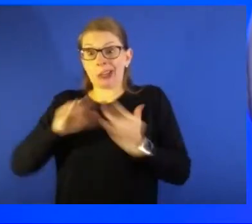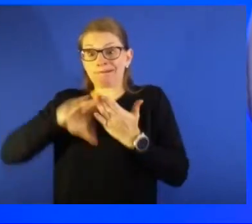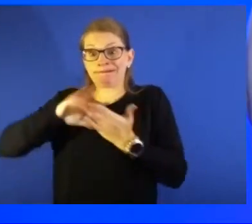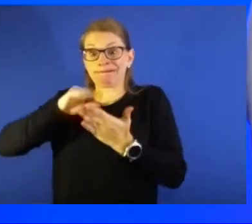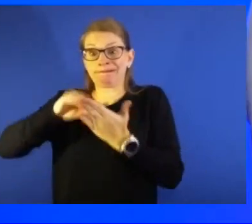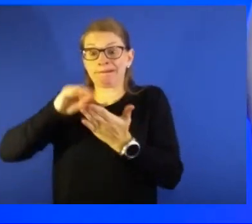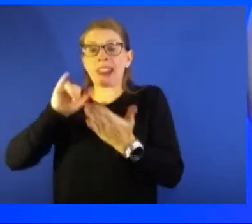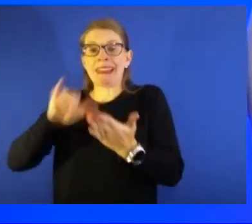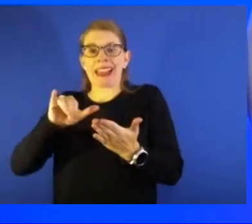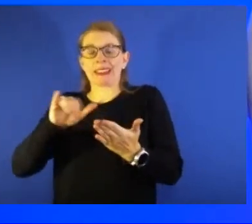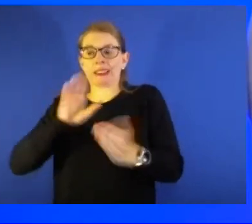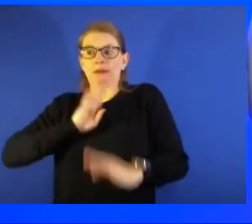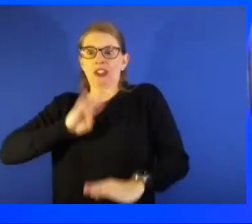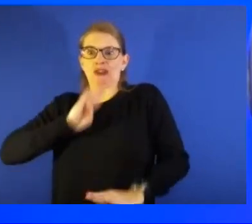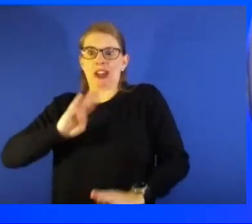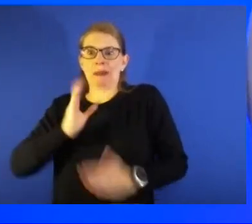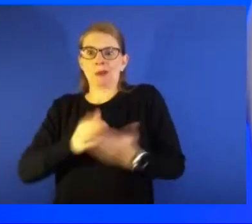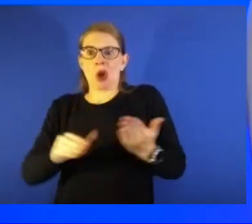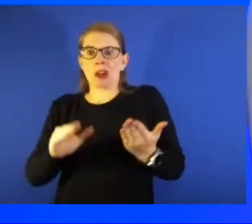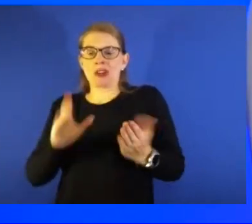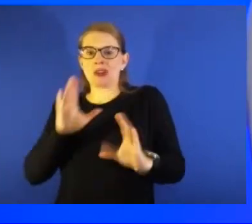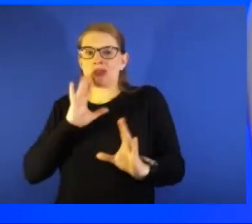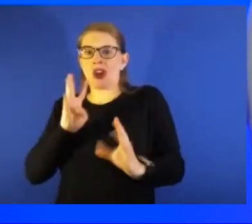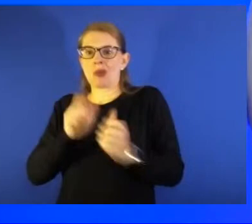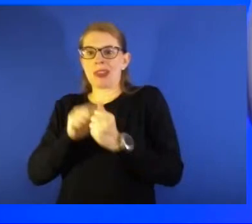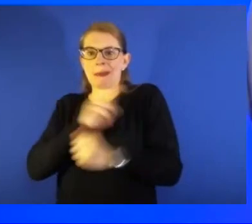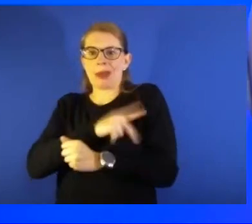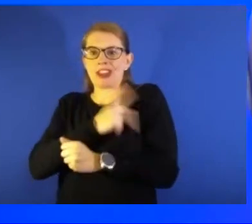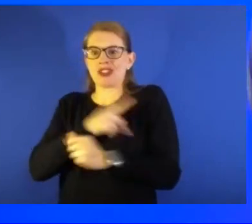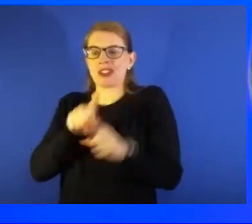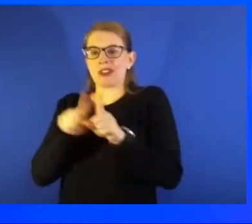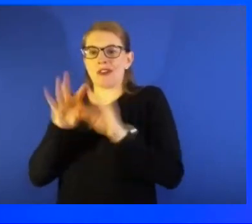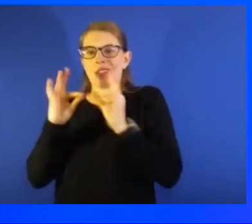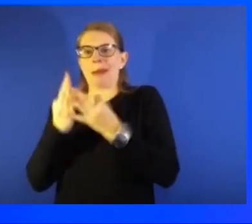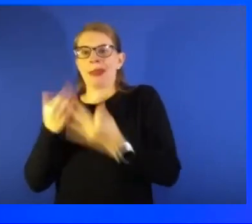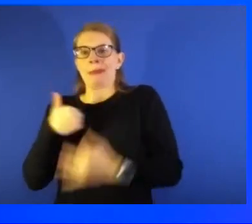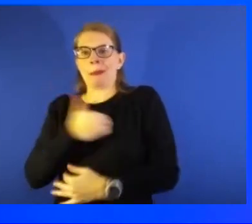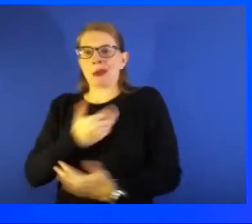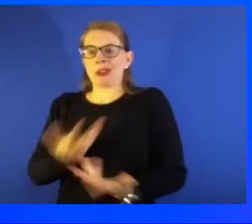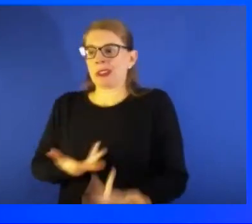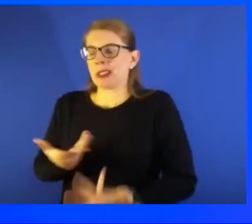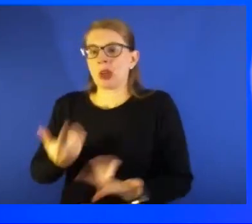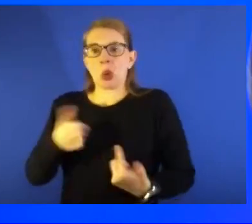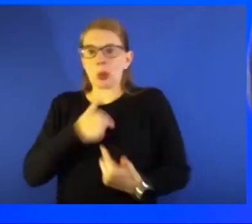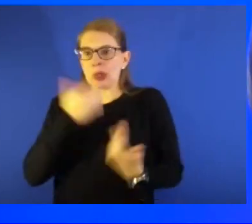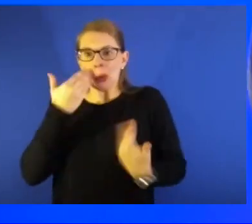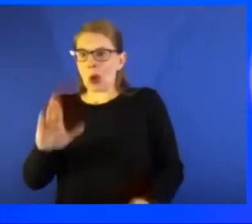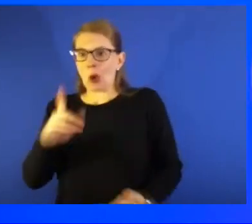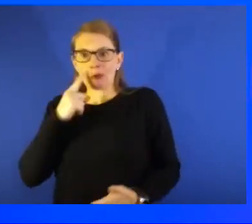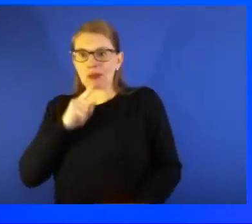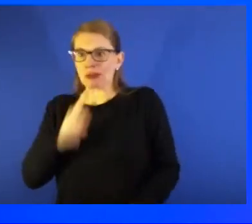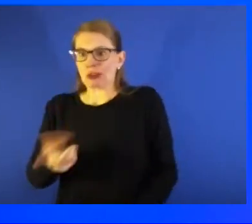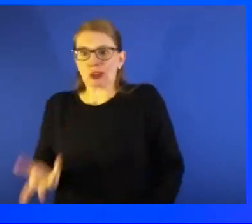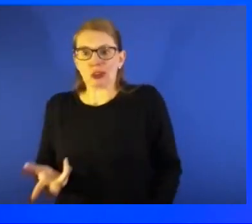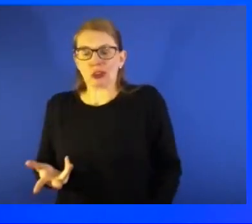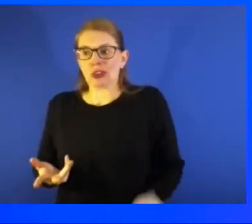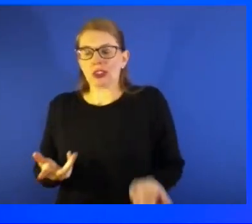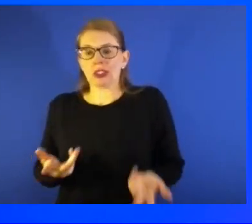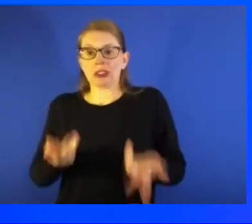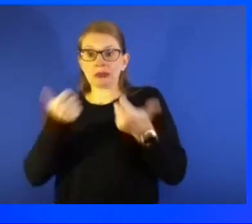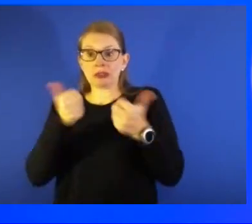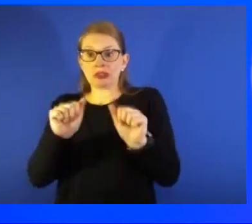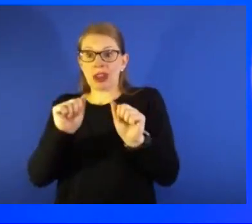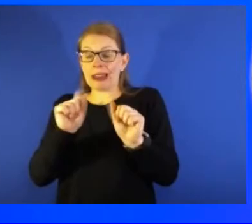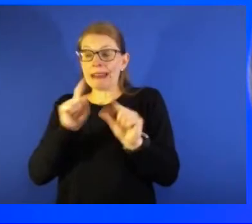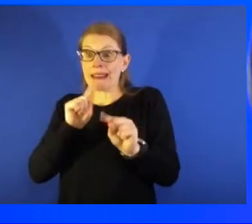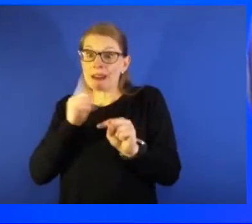frustration when you talk to patients and family members, is that we don't know for sure. We can just try to give them the best answers that we can.